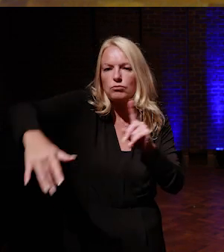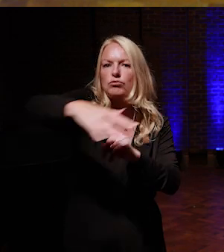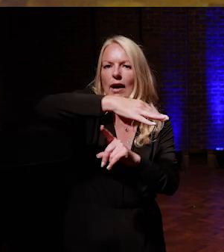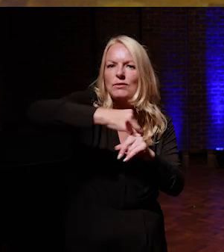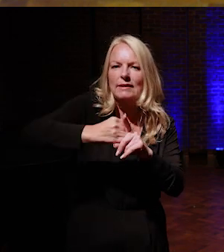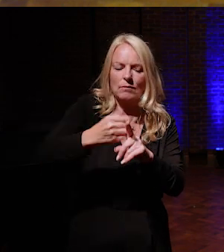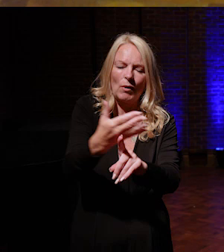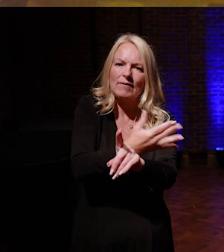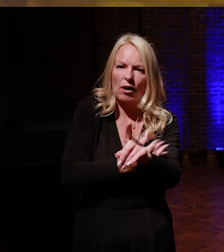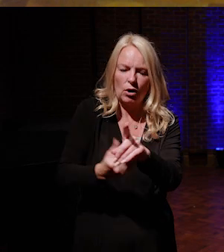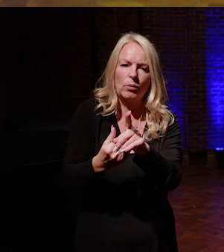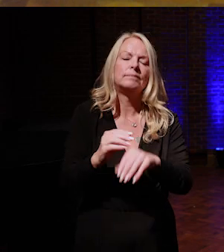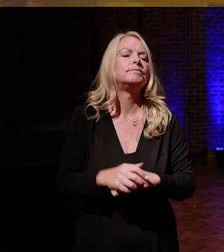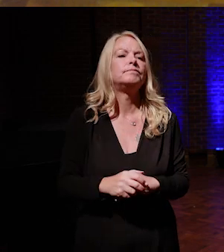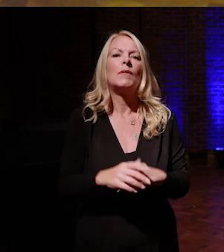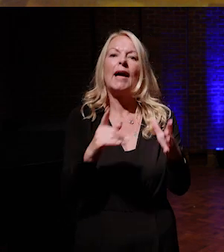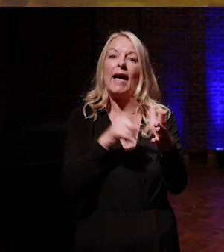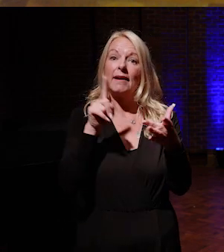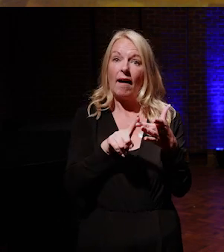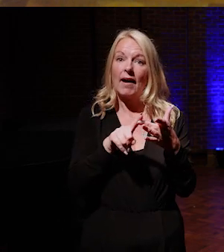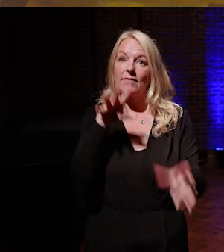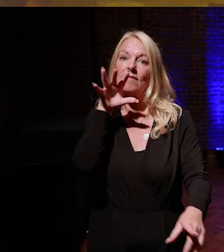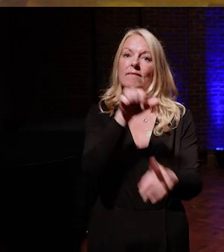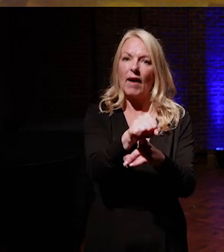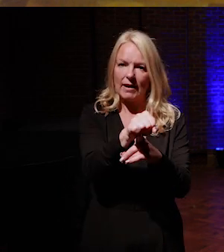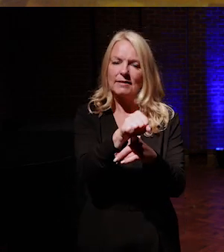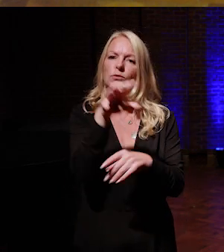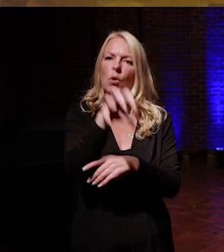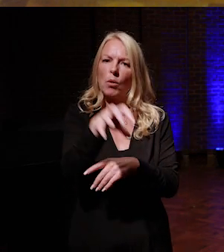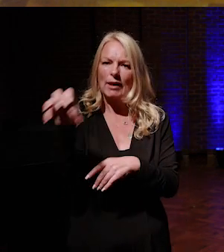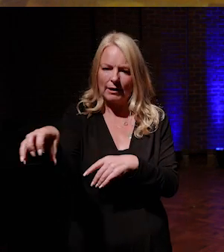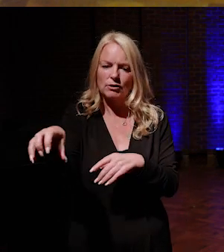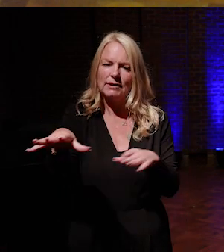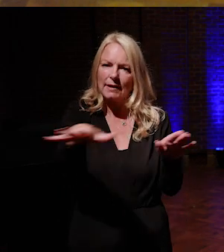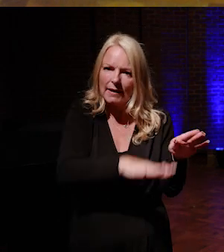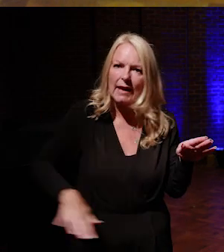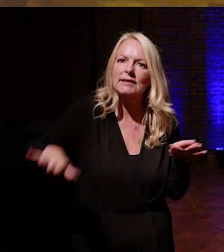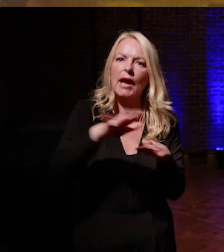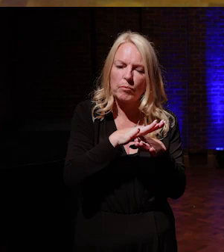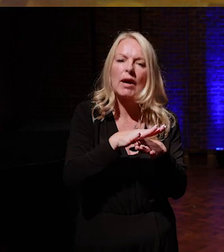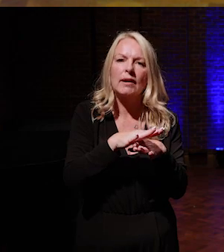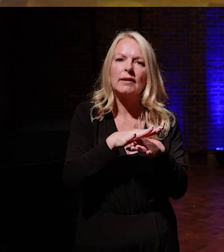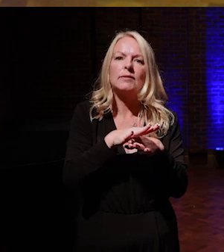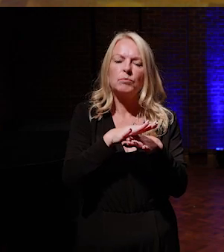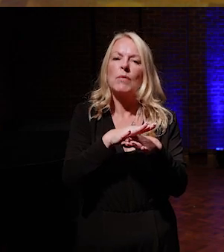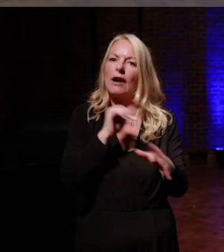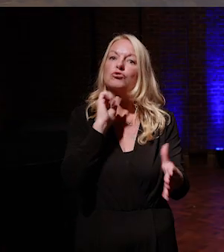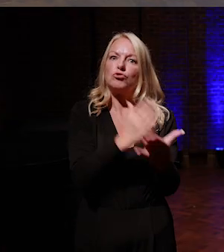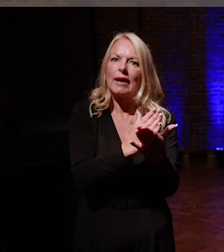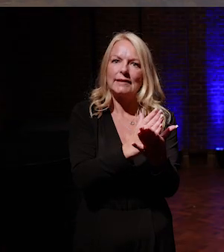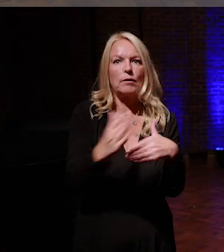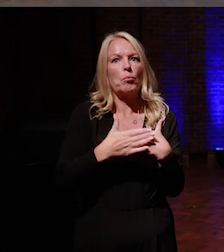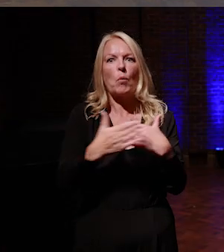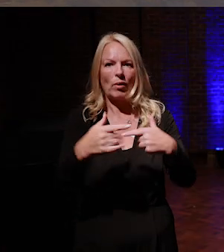ridge and furrow. When the AI finds these locations in the landscape, I actually trust it more than I do